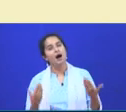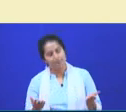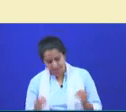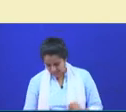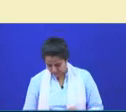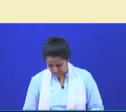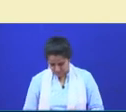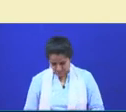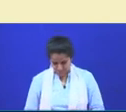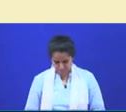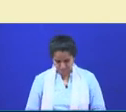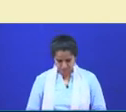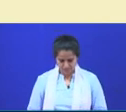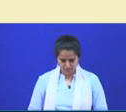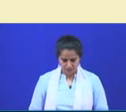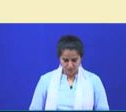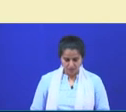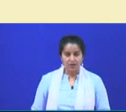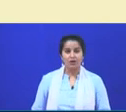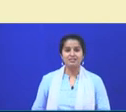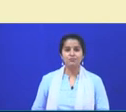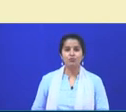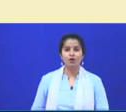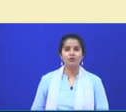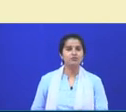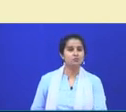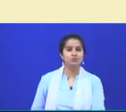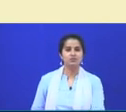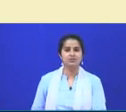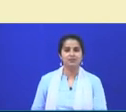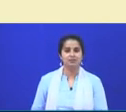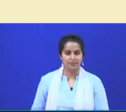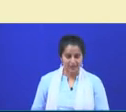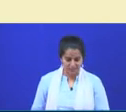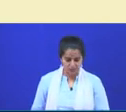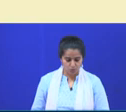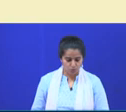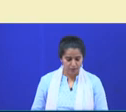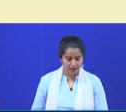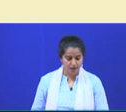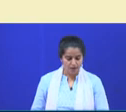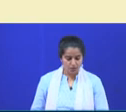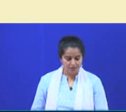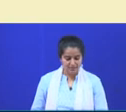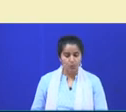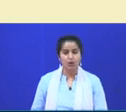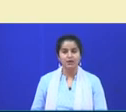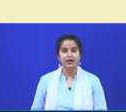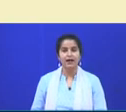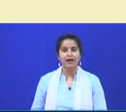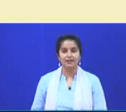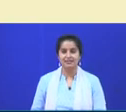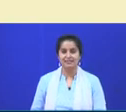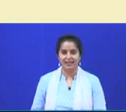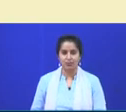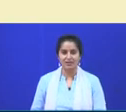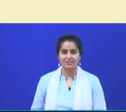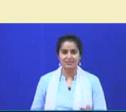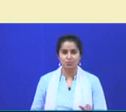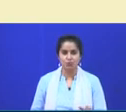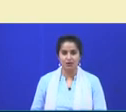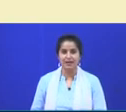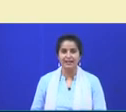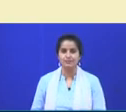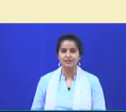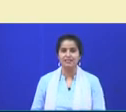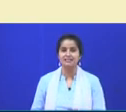shraddha api asti. Now let's move on. So just see the grammatical rule there. So it says the word, this is the second one, it